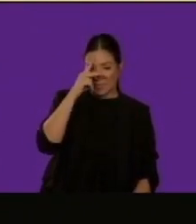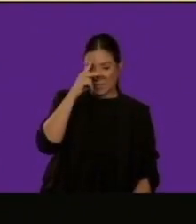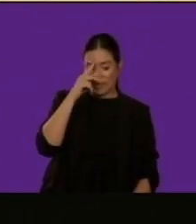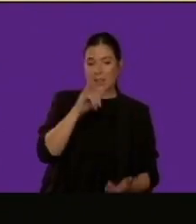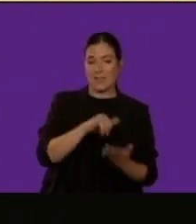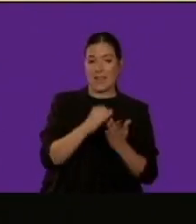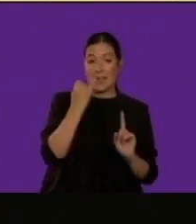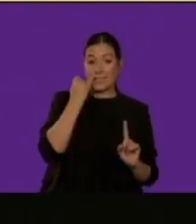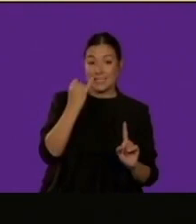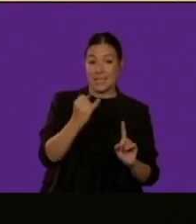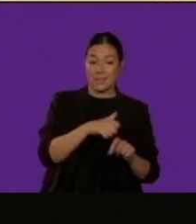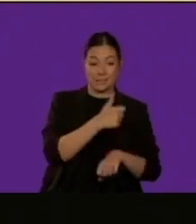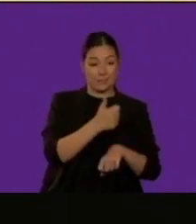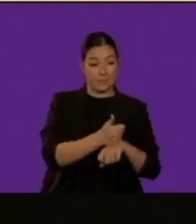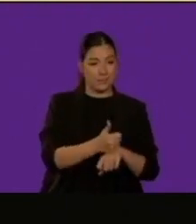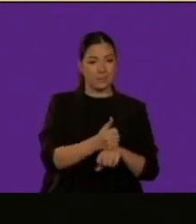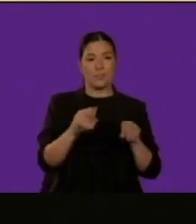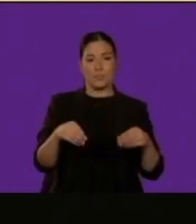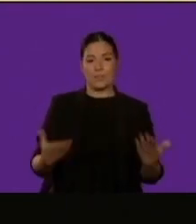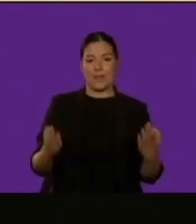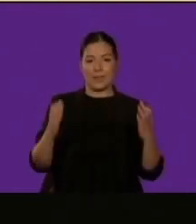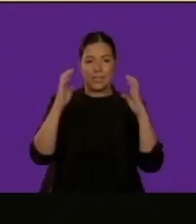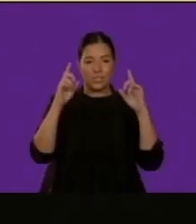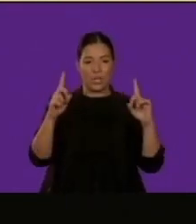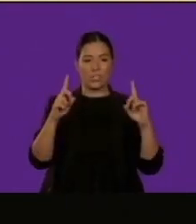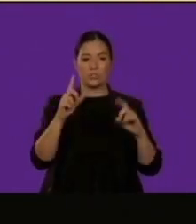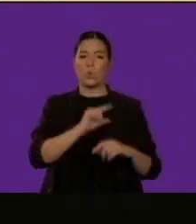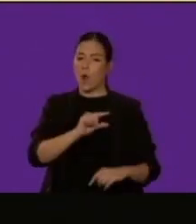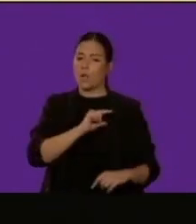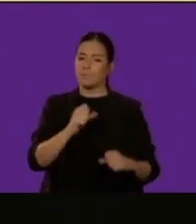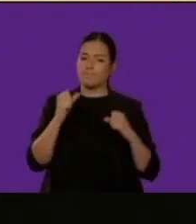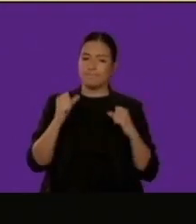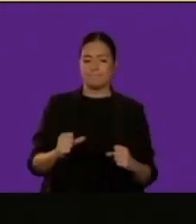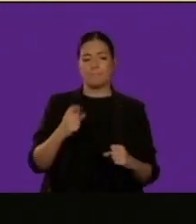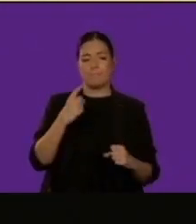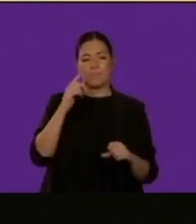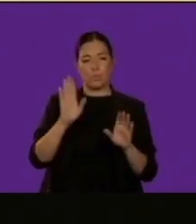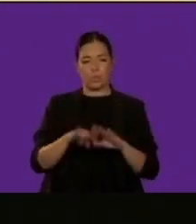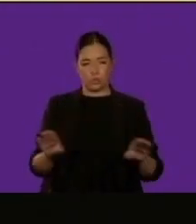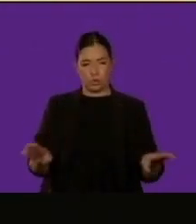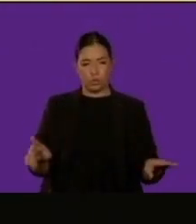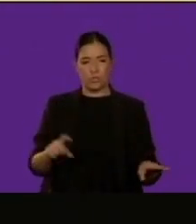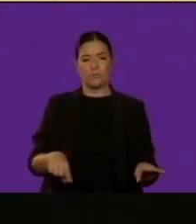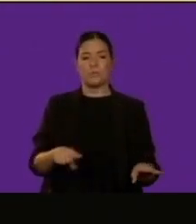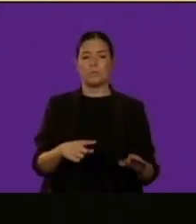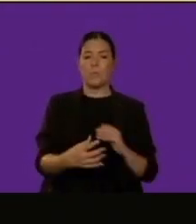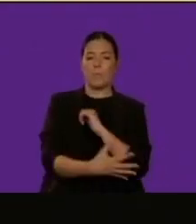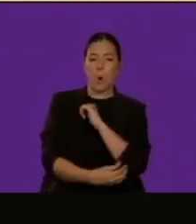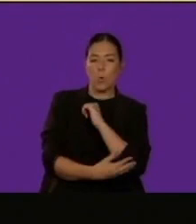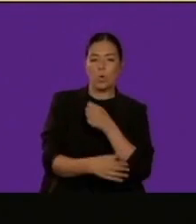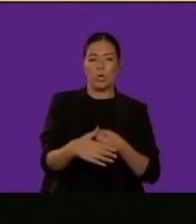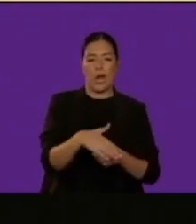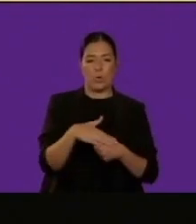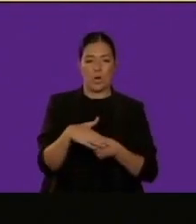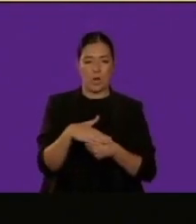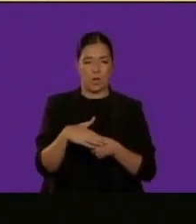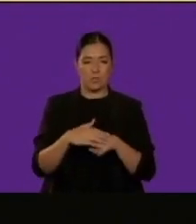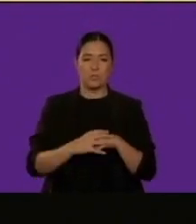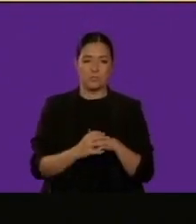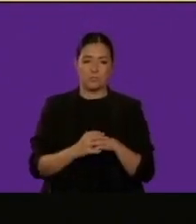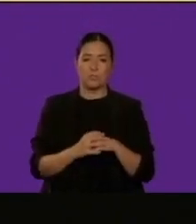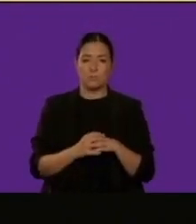For instance, we are thinking about how to introduce Scratch with different activities to introduce Scratch